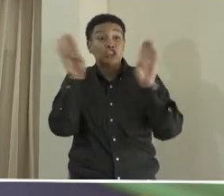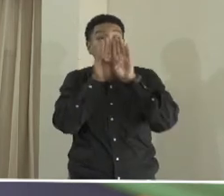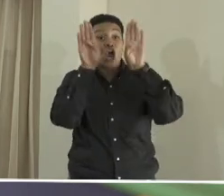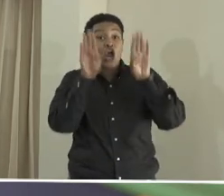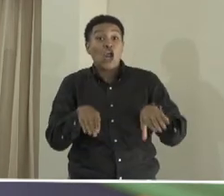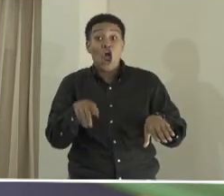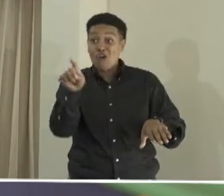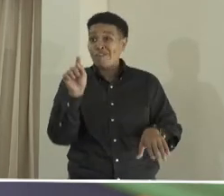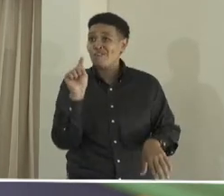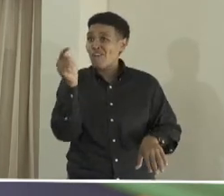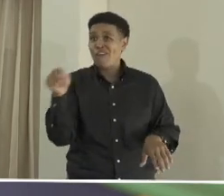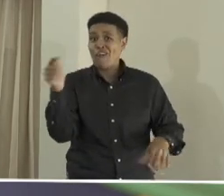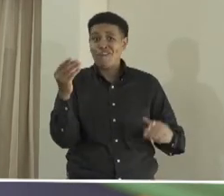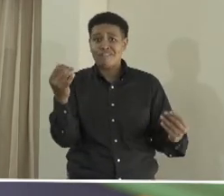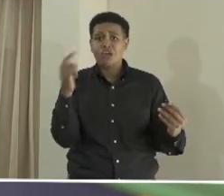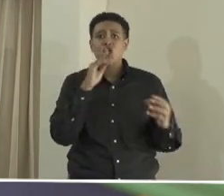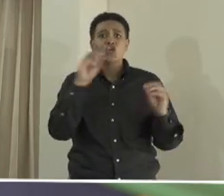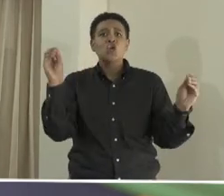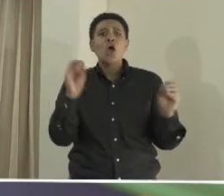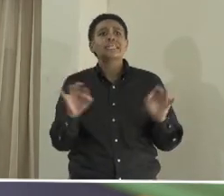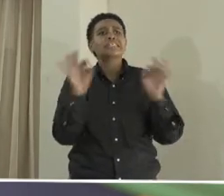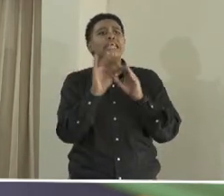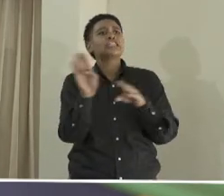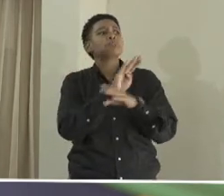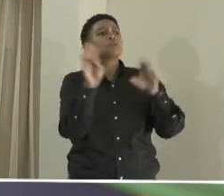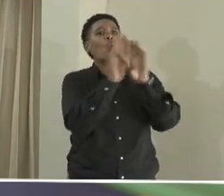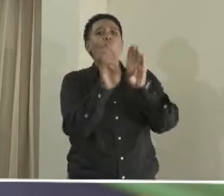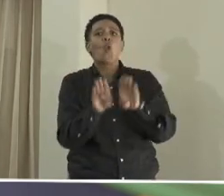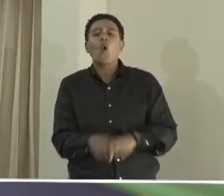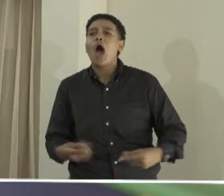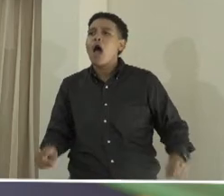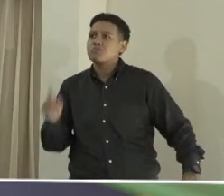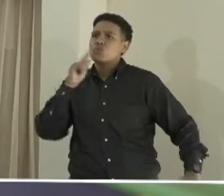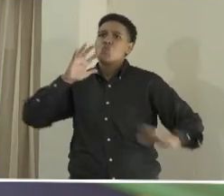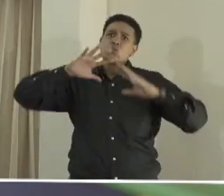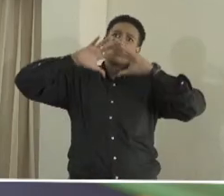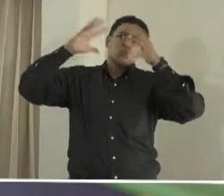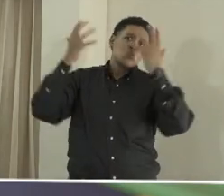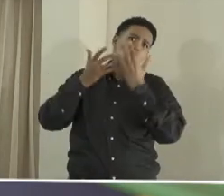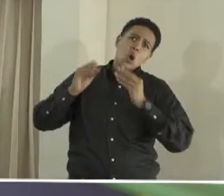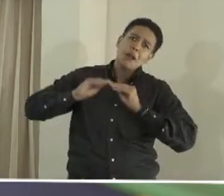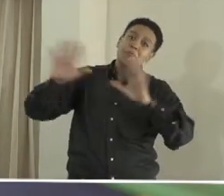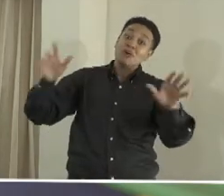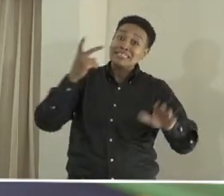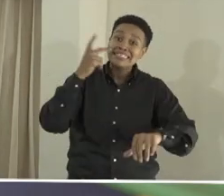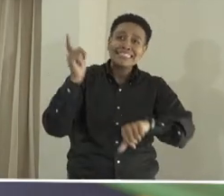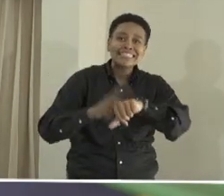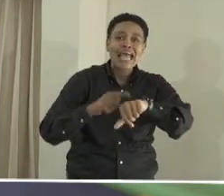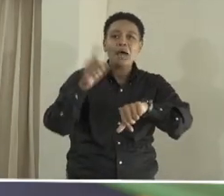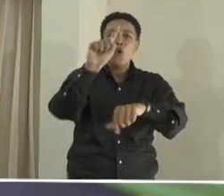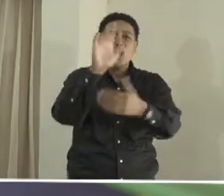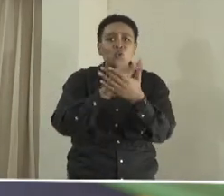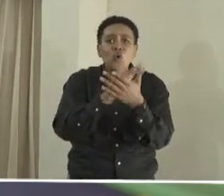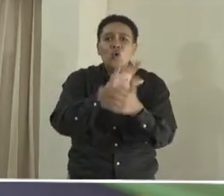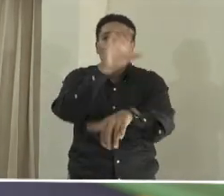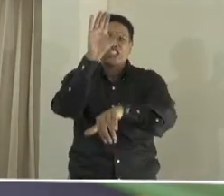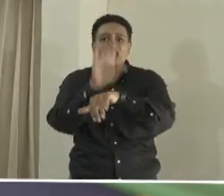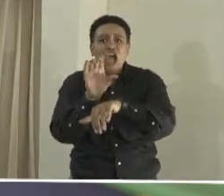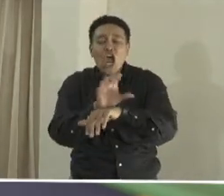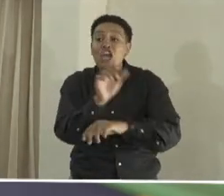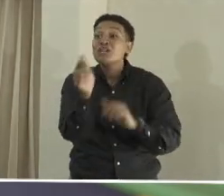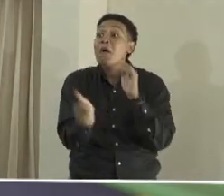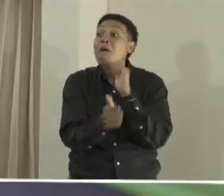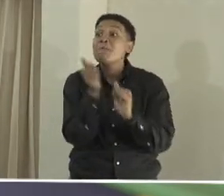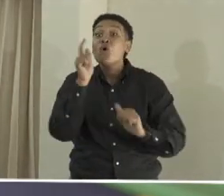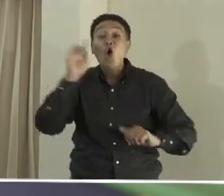of non-essential businesses before. We have never seen a time where schools and churches and most